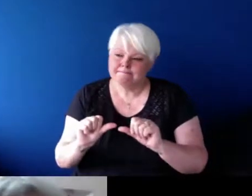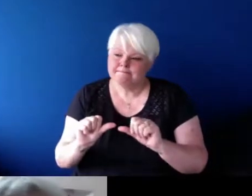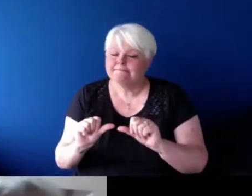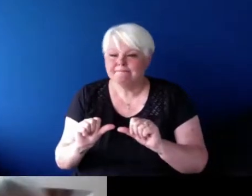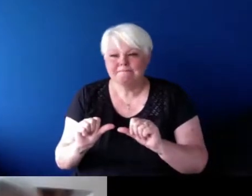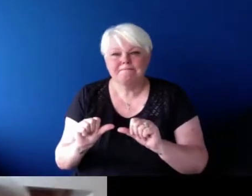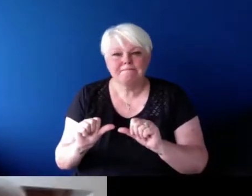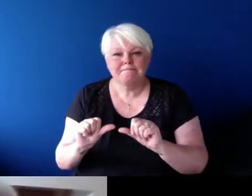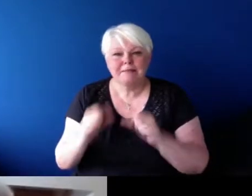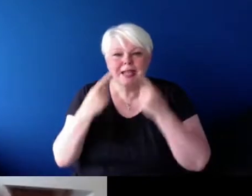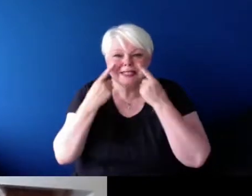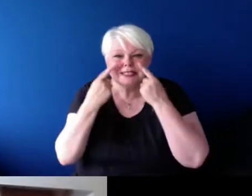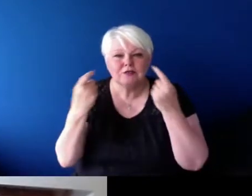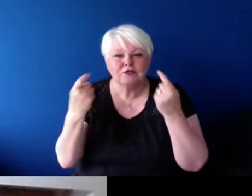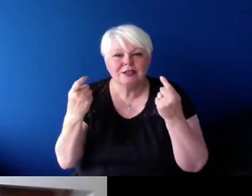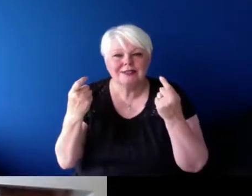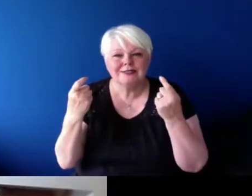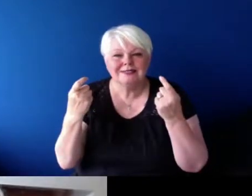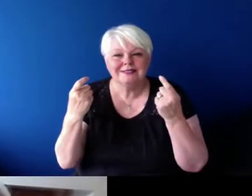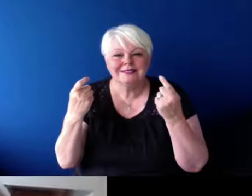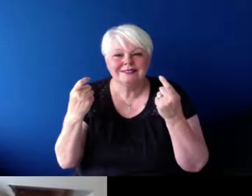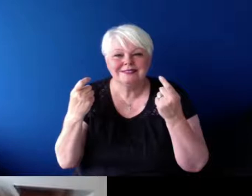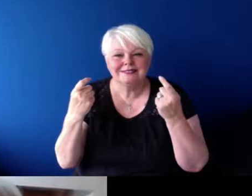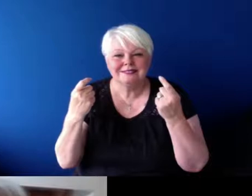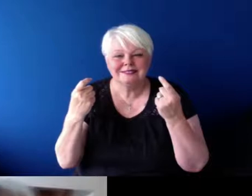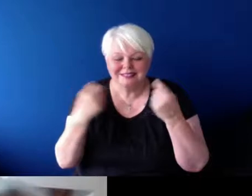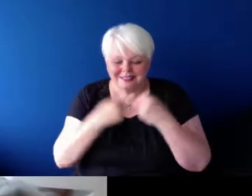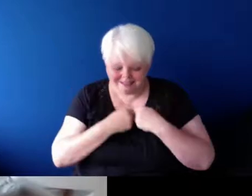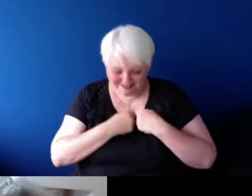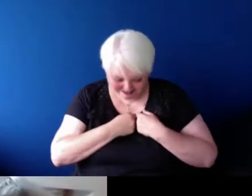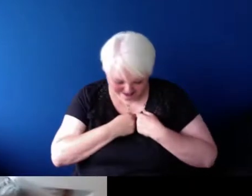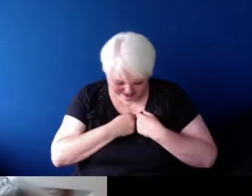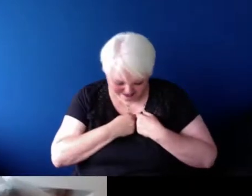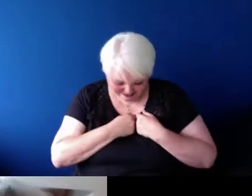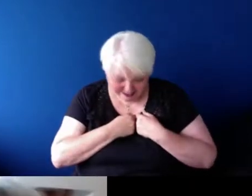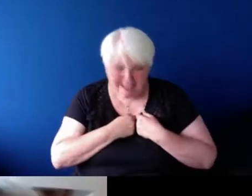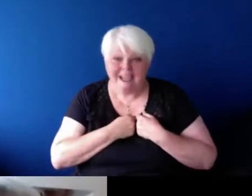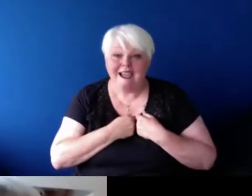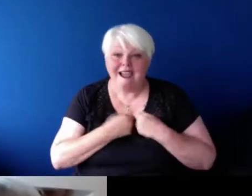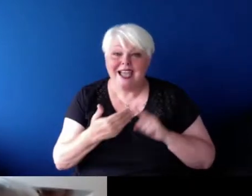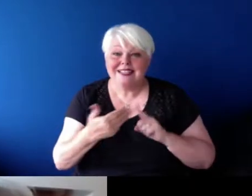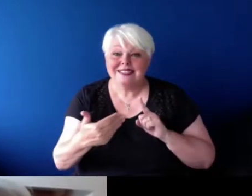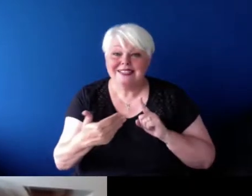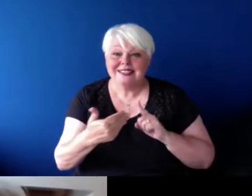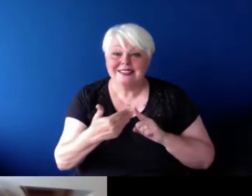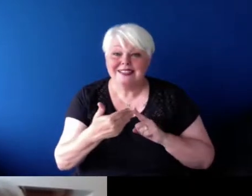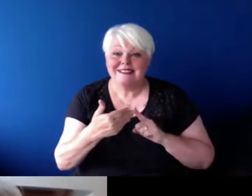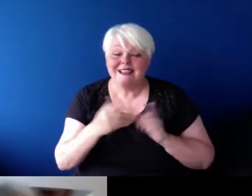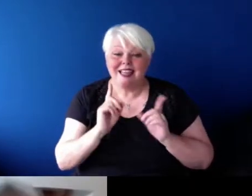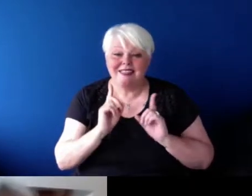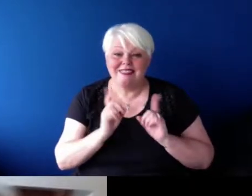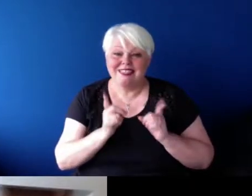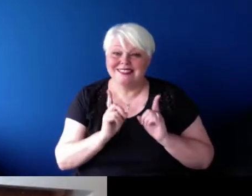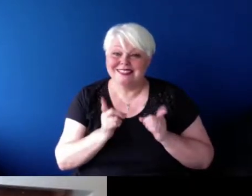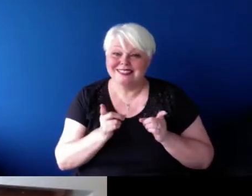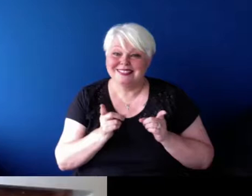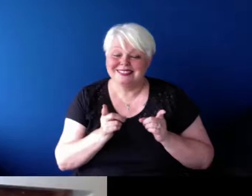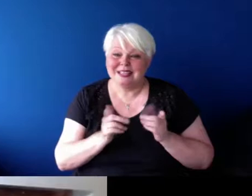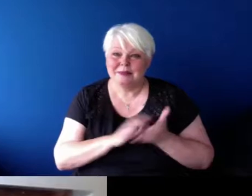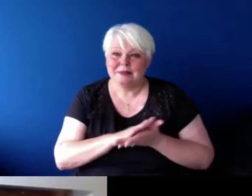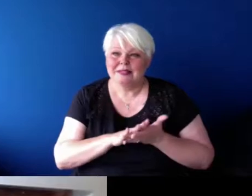of discovery and finding an identity that I could resonate with, and that was actually a source of